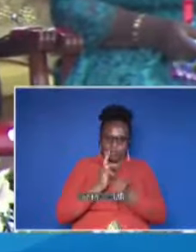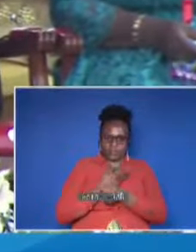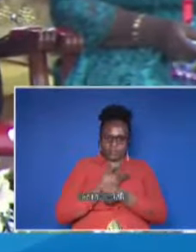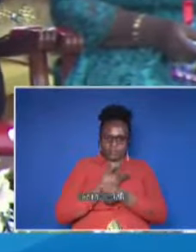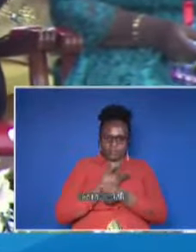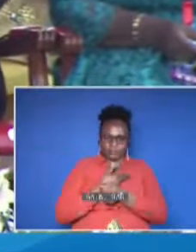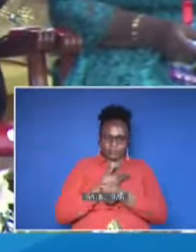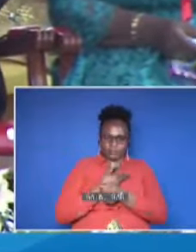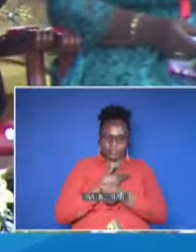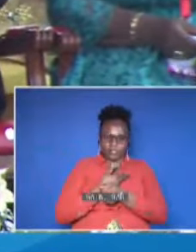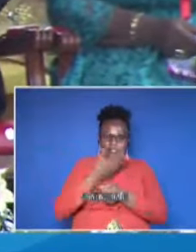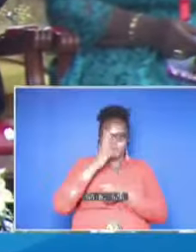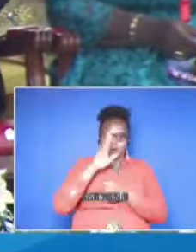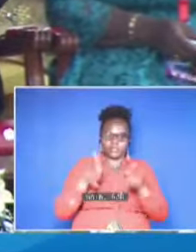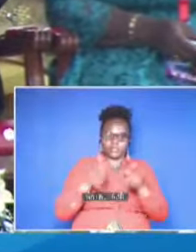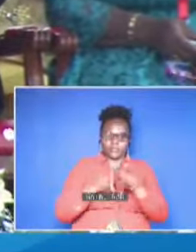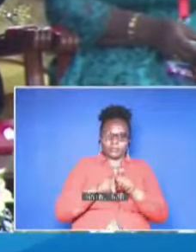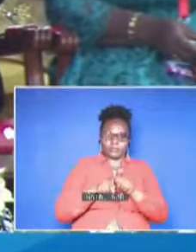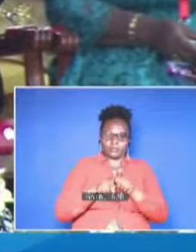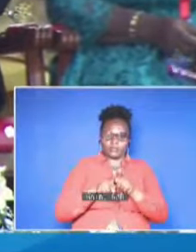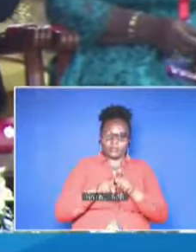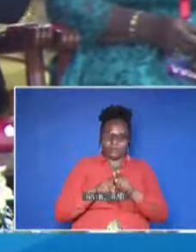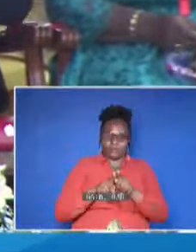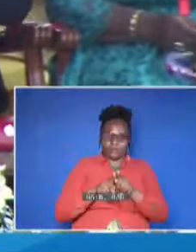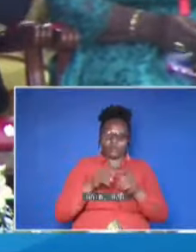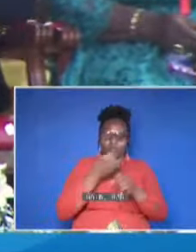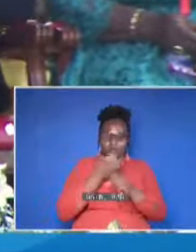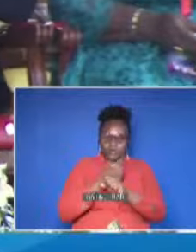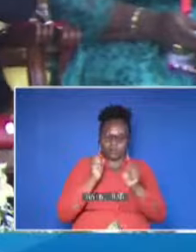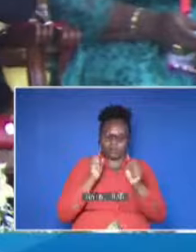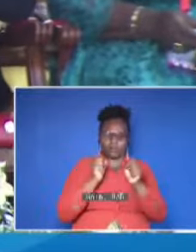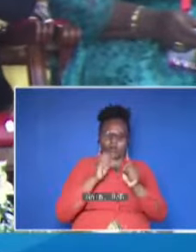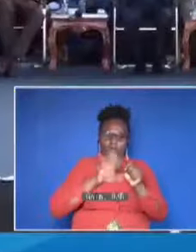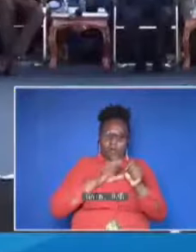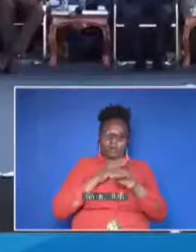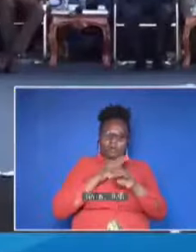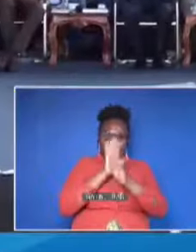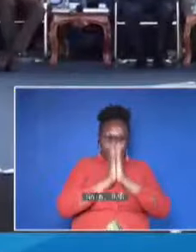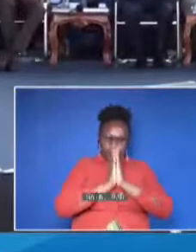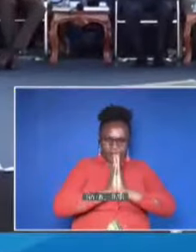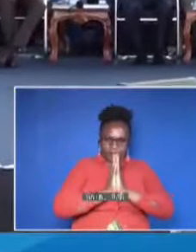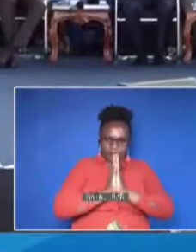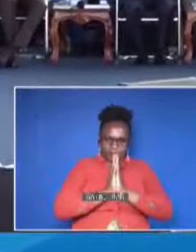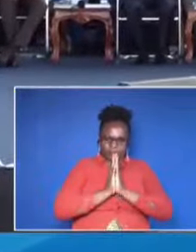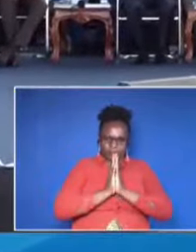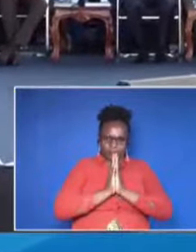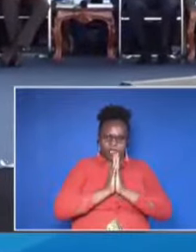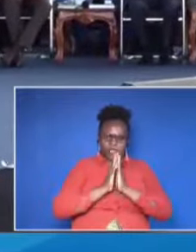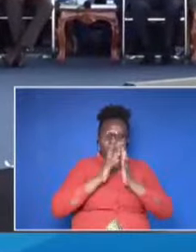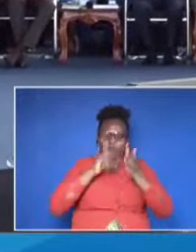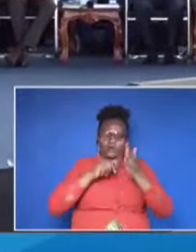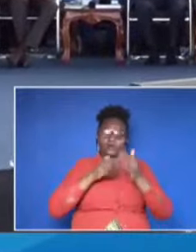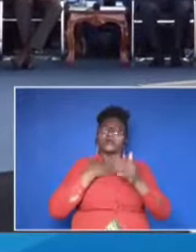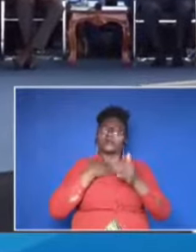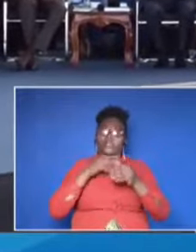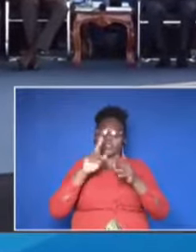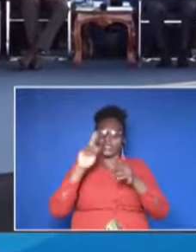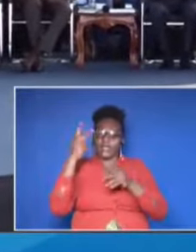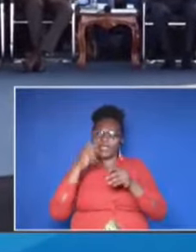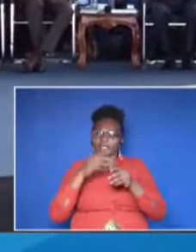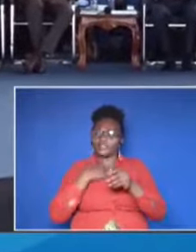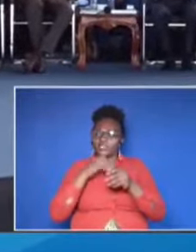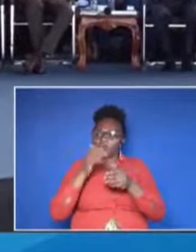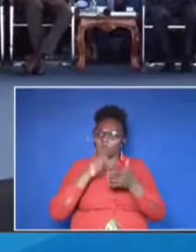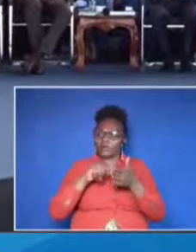Again born again Christian woman of prayer what else do we want in